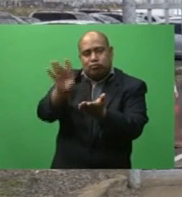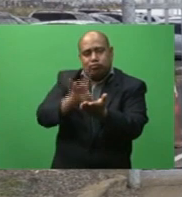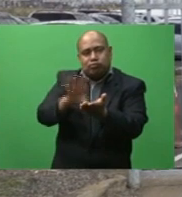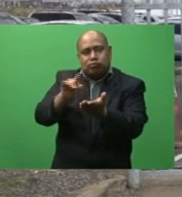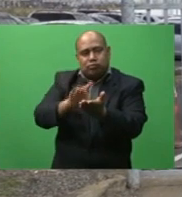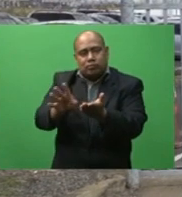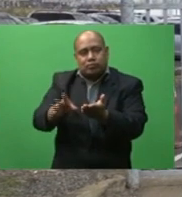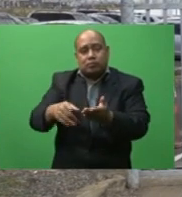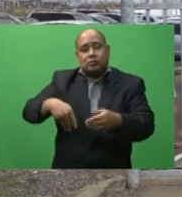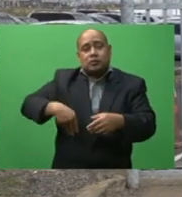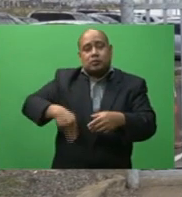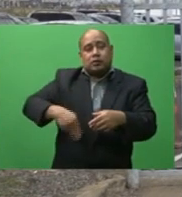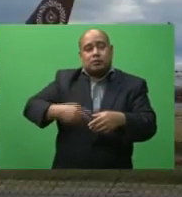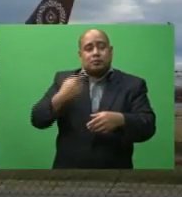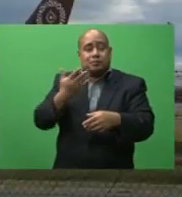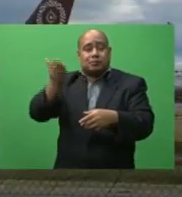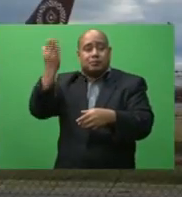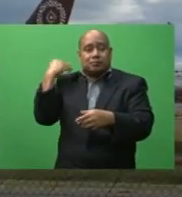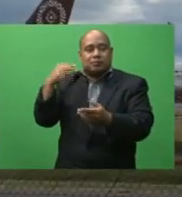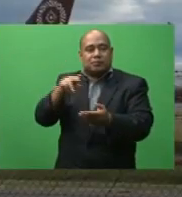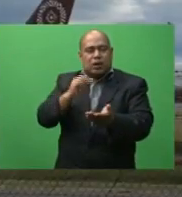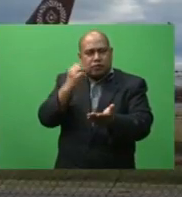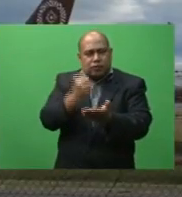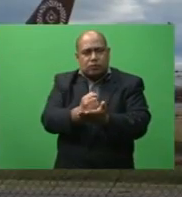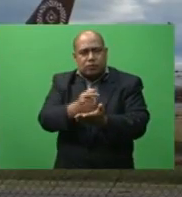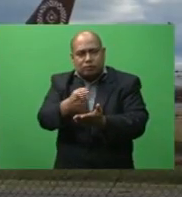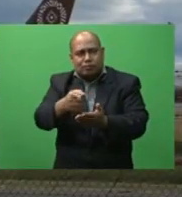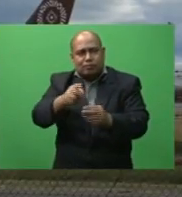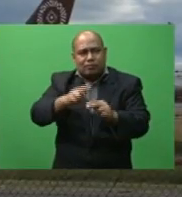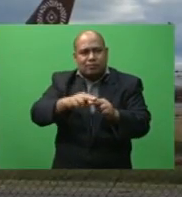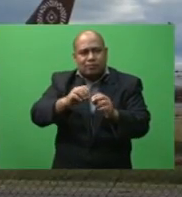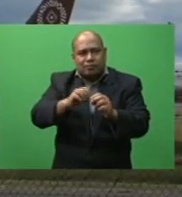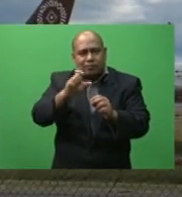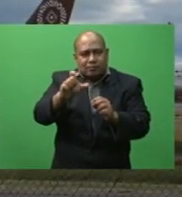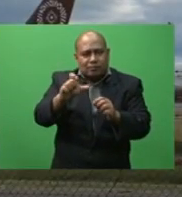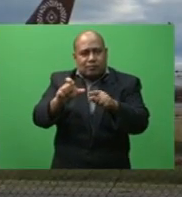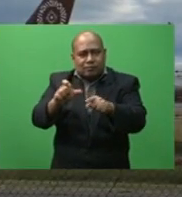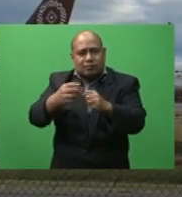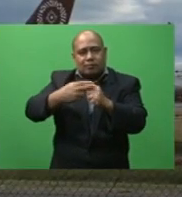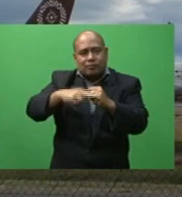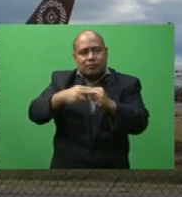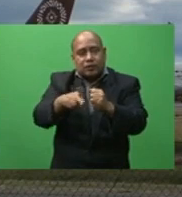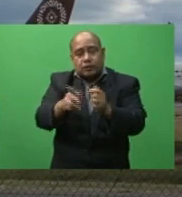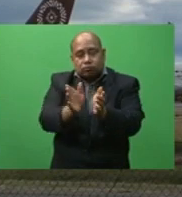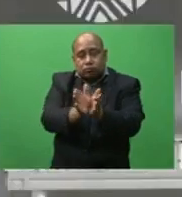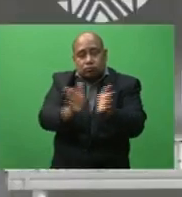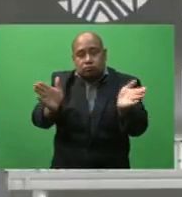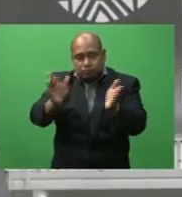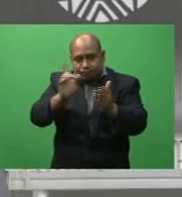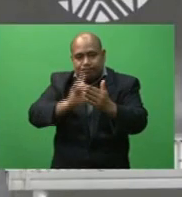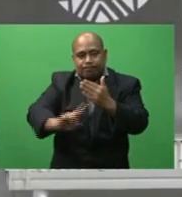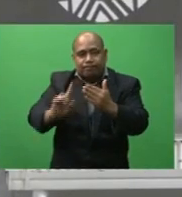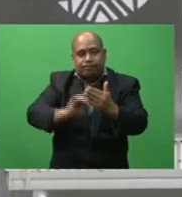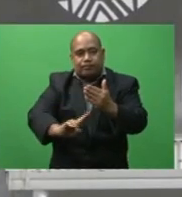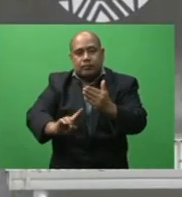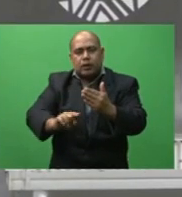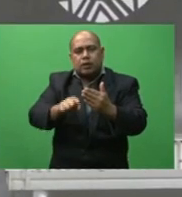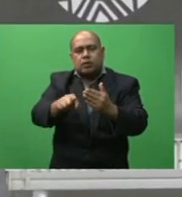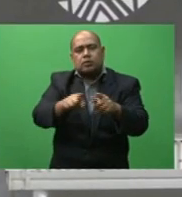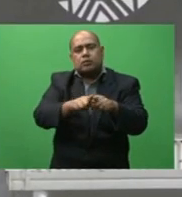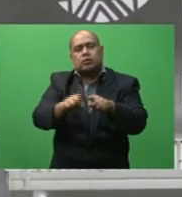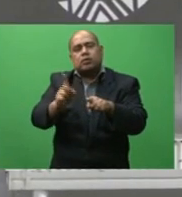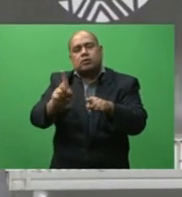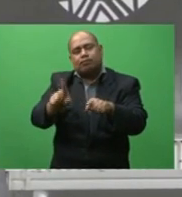McGowan confirmed to FBC News the basis of any legal action will be an alleged breach of the collective agreement by